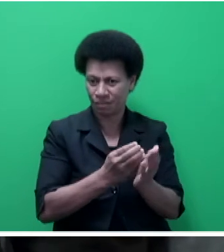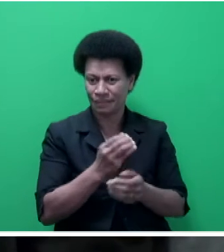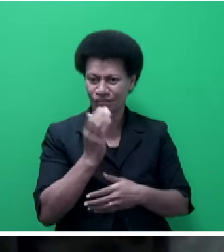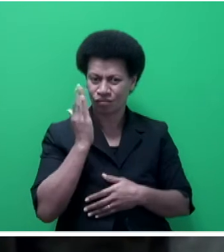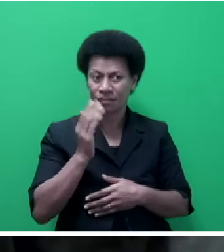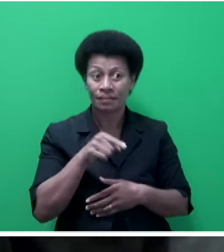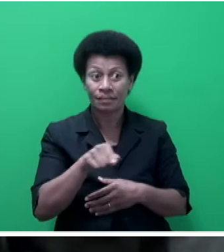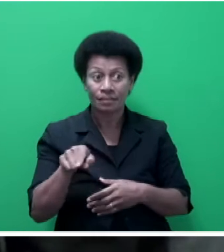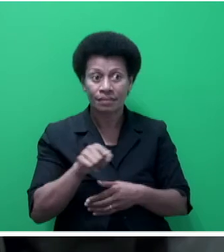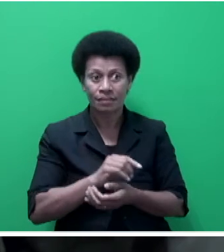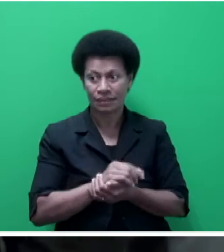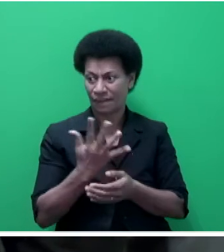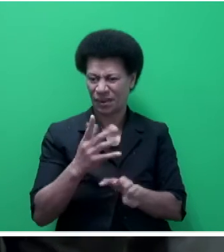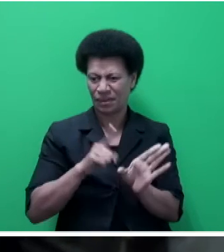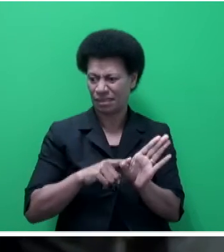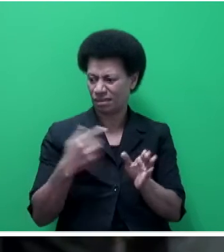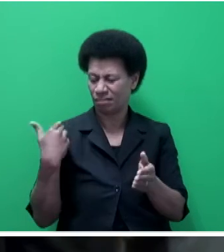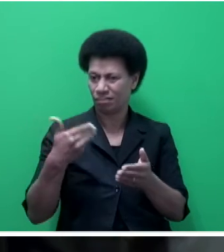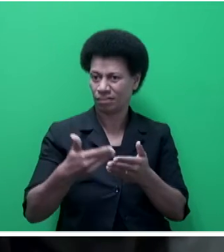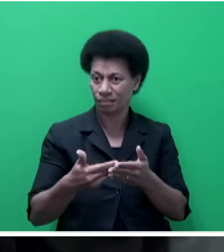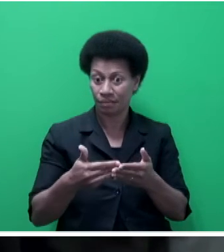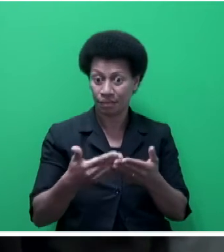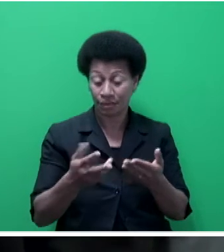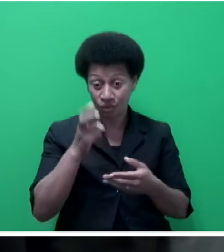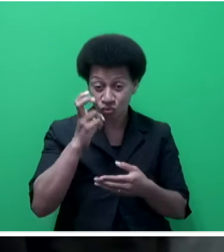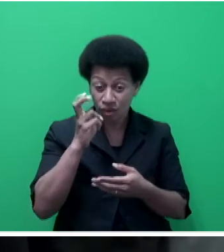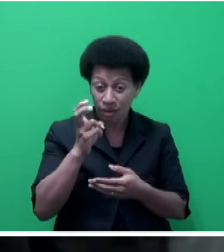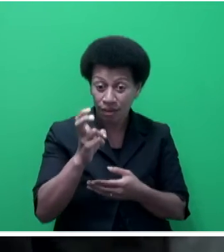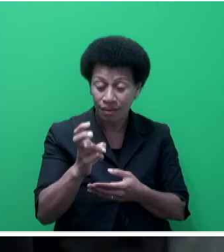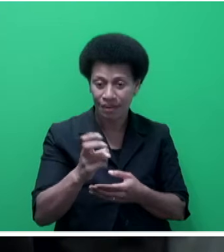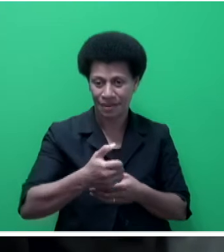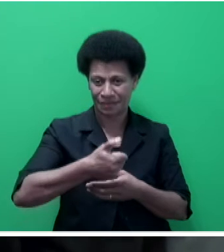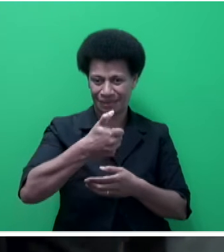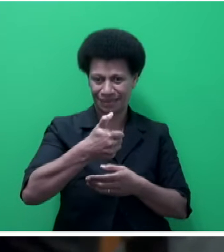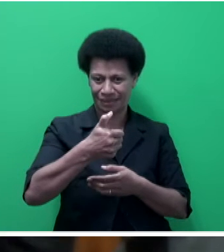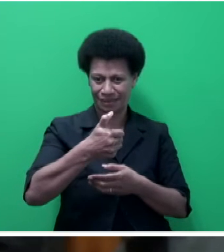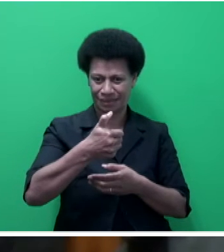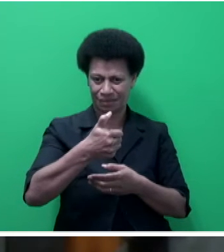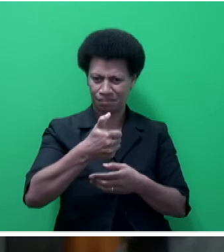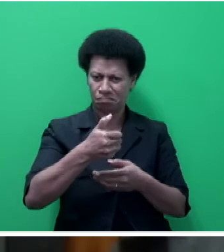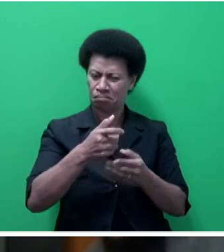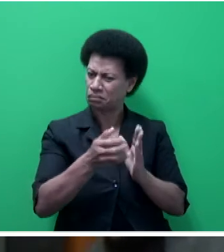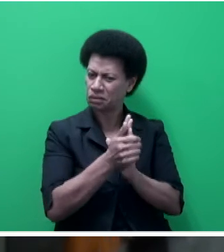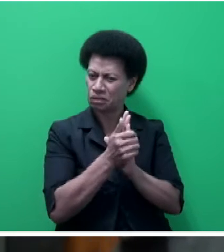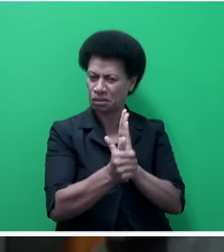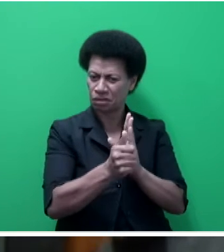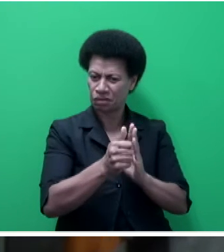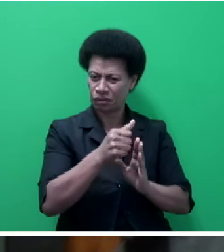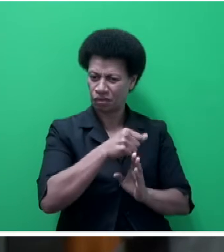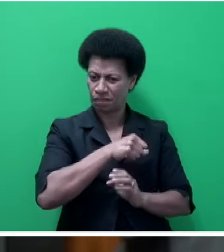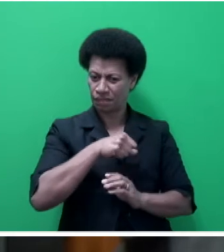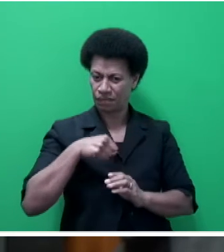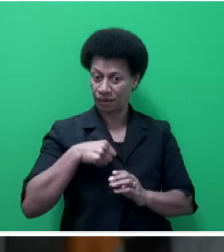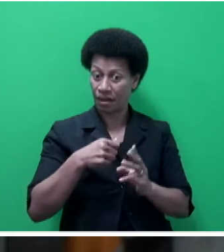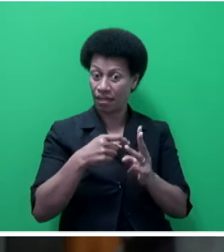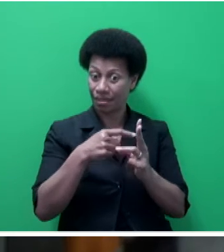emergency medicine. Now, after all the training, we have 6 specialists present in the ministry, with 3 employed by the Fiji National